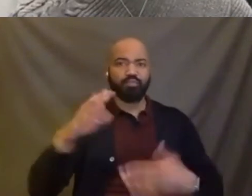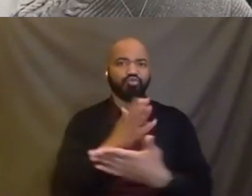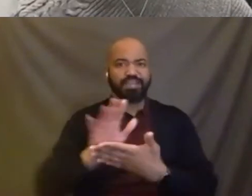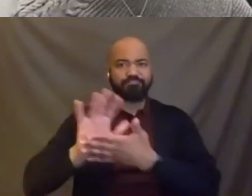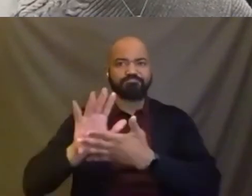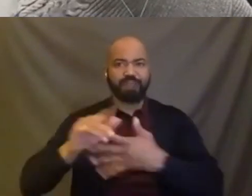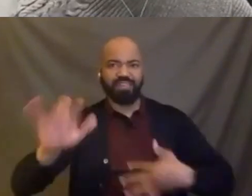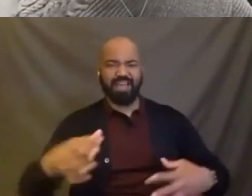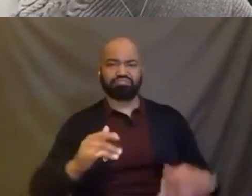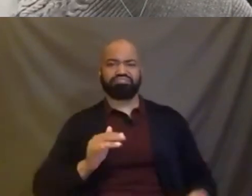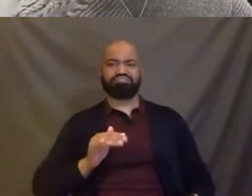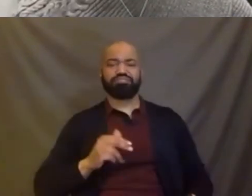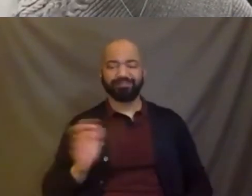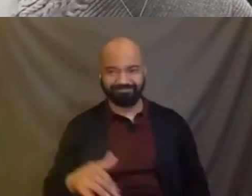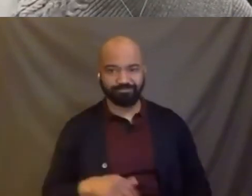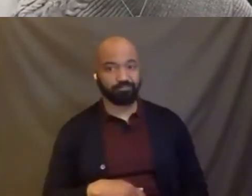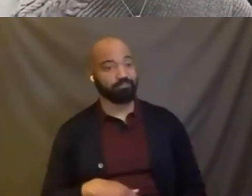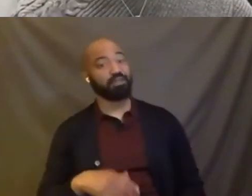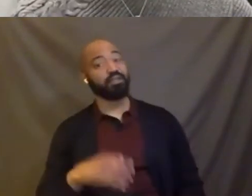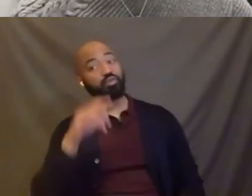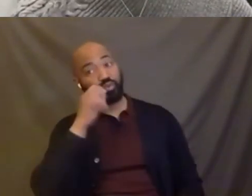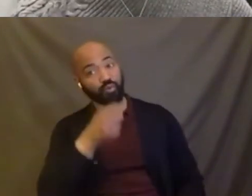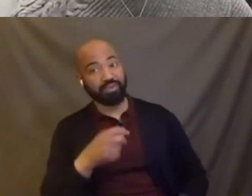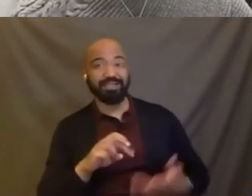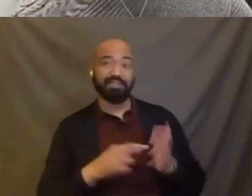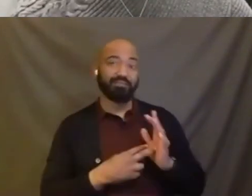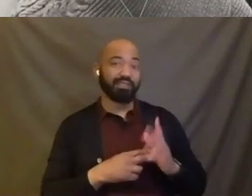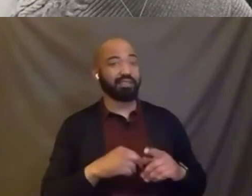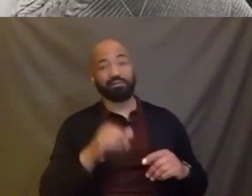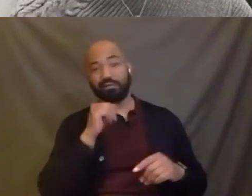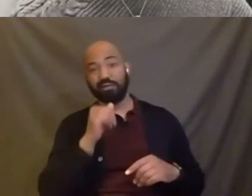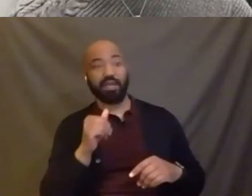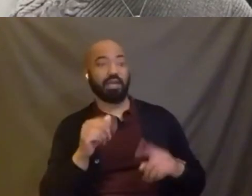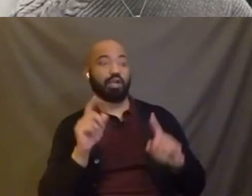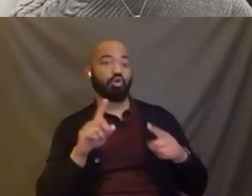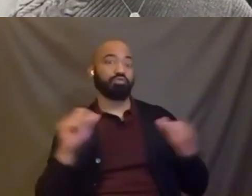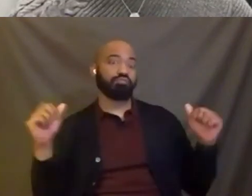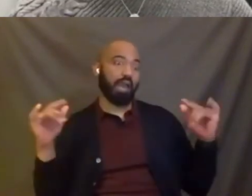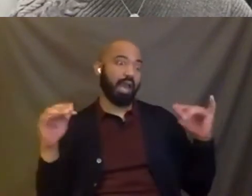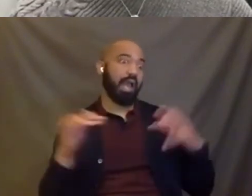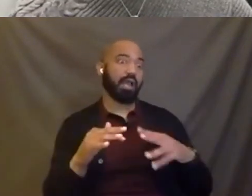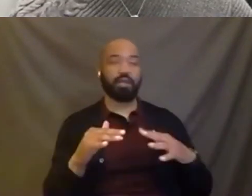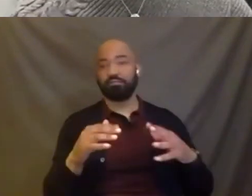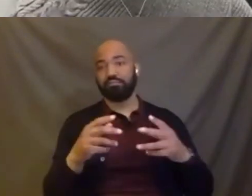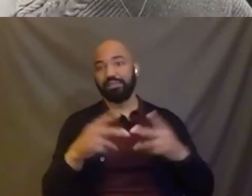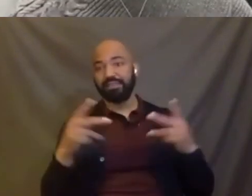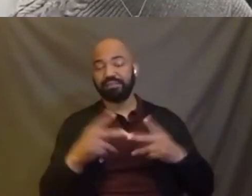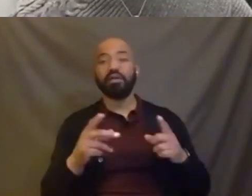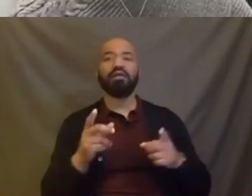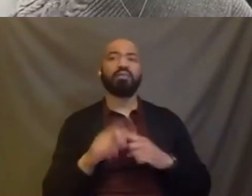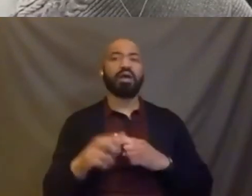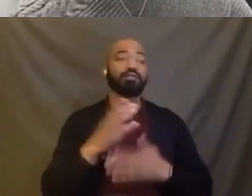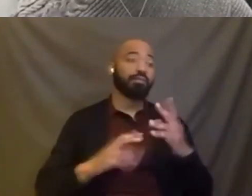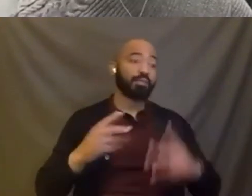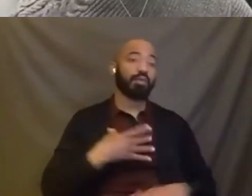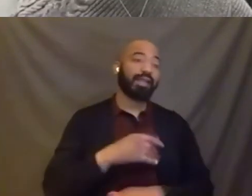Yeah. really, really cool. Yeah. That's why, I mean, I'm not saying that people should go to like some of the mass places, but I think there is like a different energy there. And Sure. some people really like that. And some people